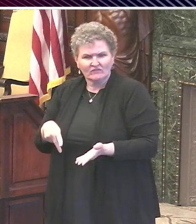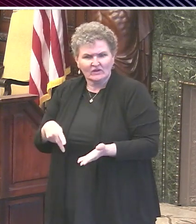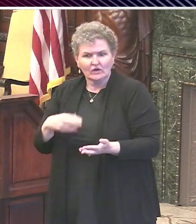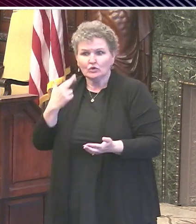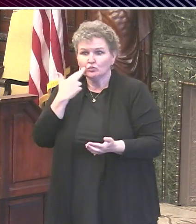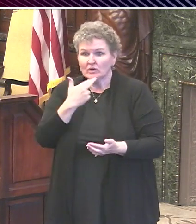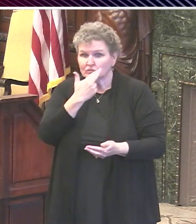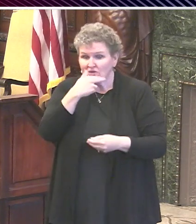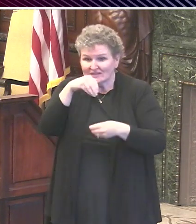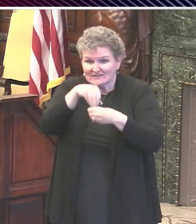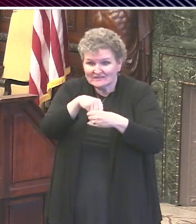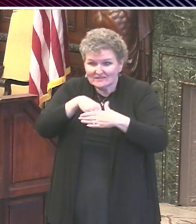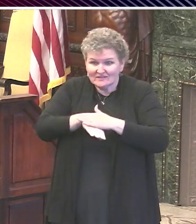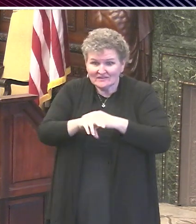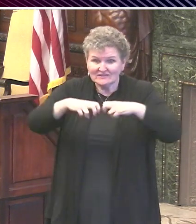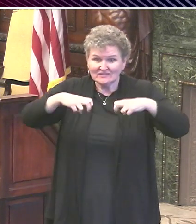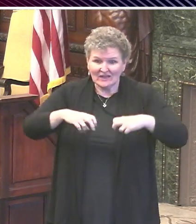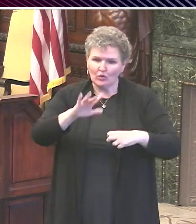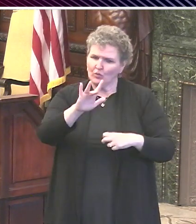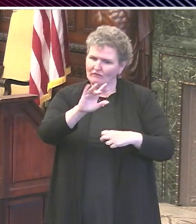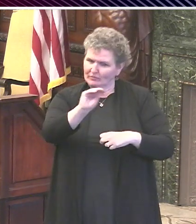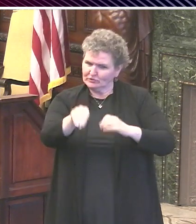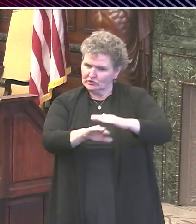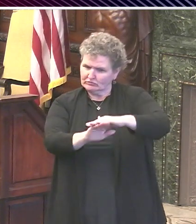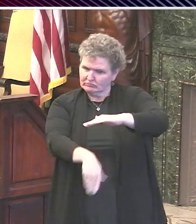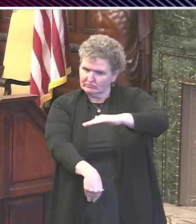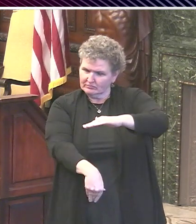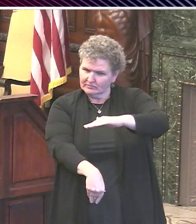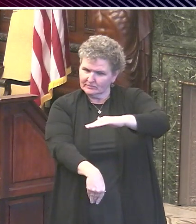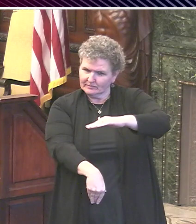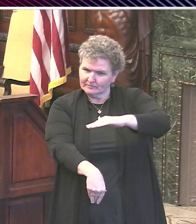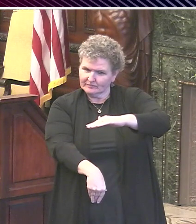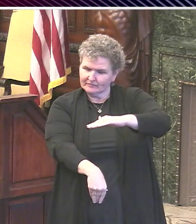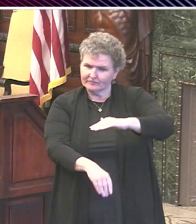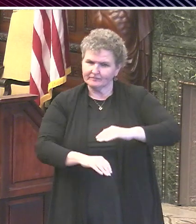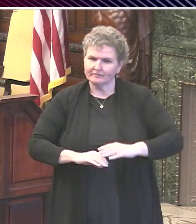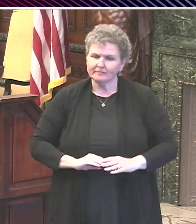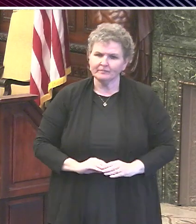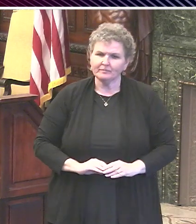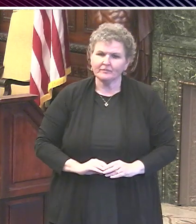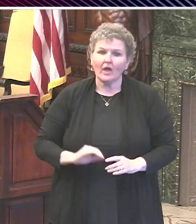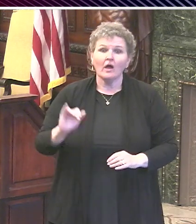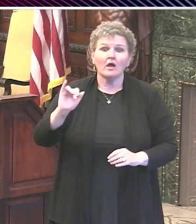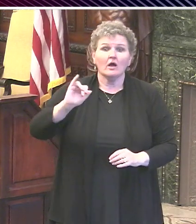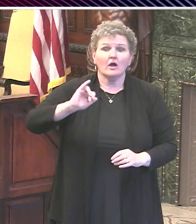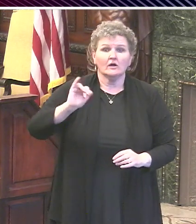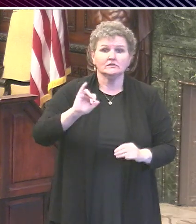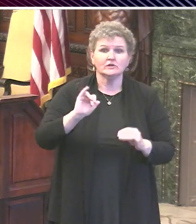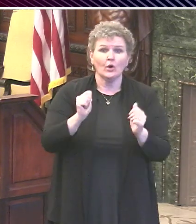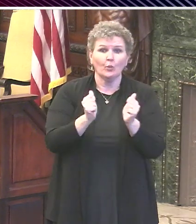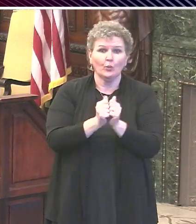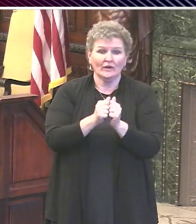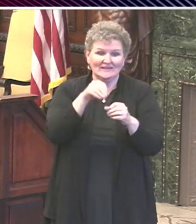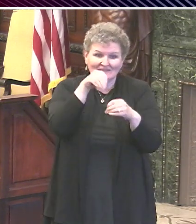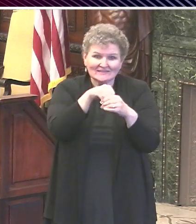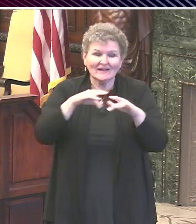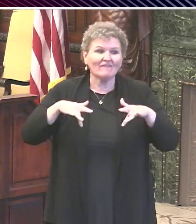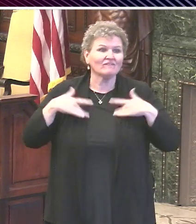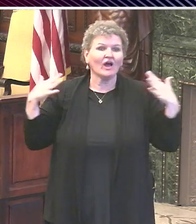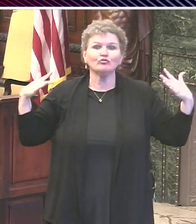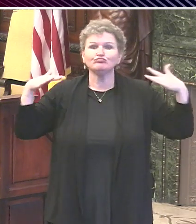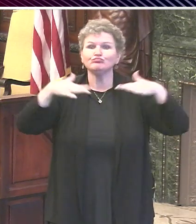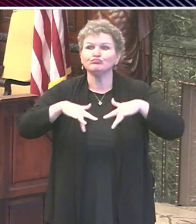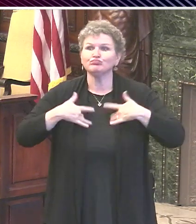dining to less than 25% of their total capacity. He's also restricting indoor events to fewer than 25